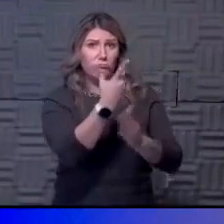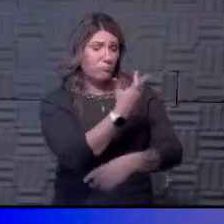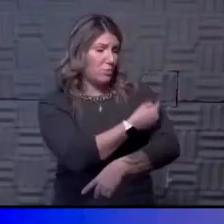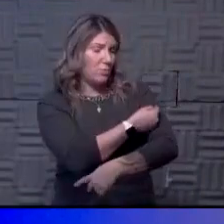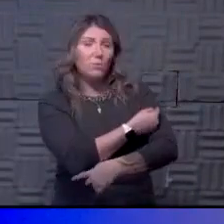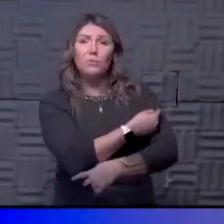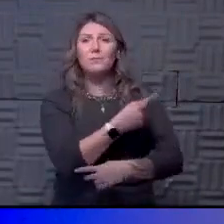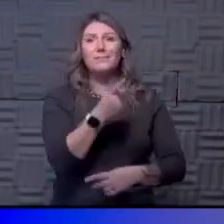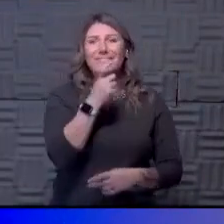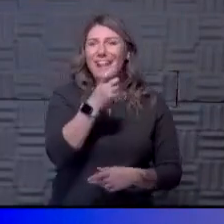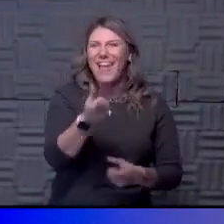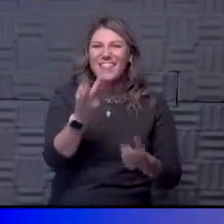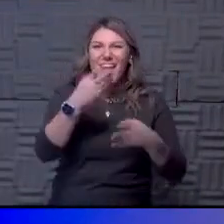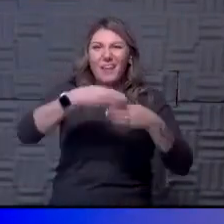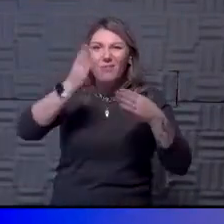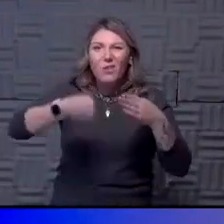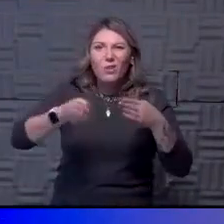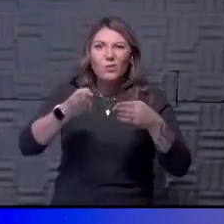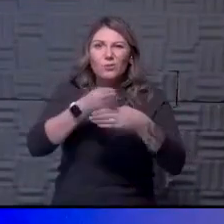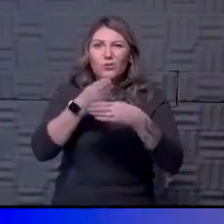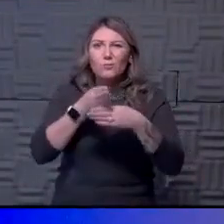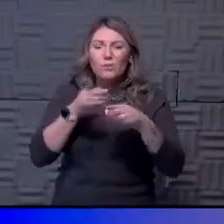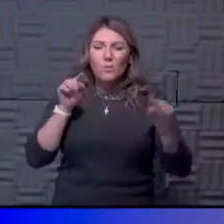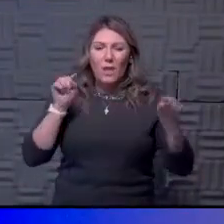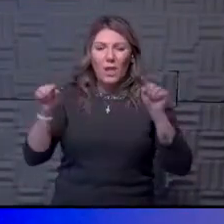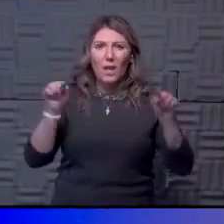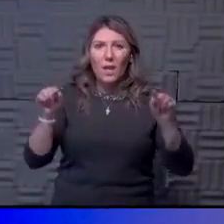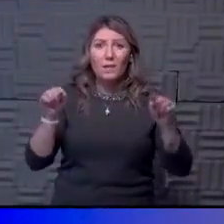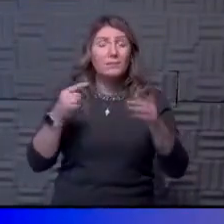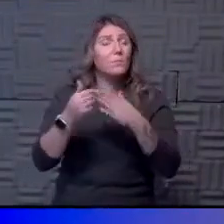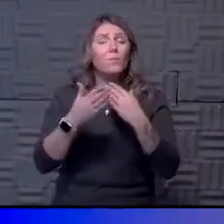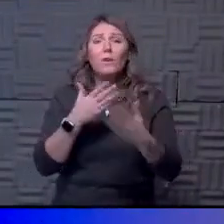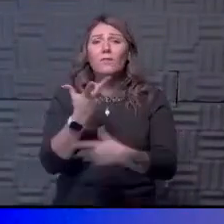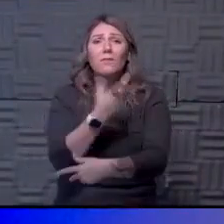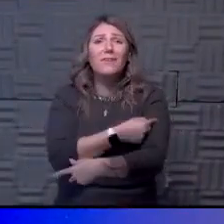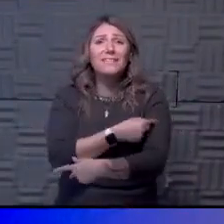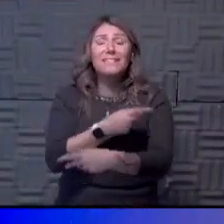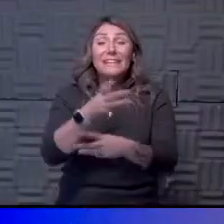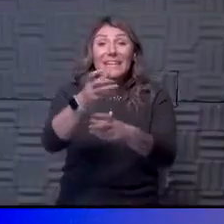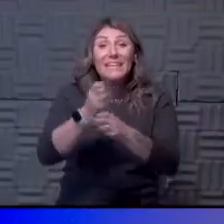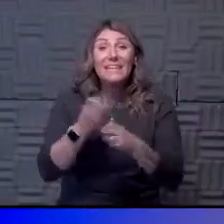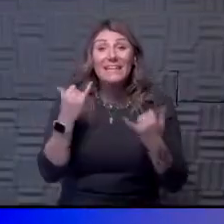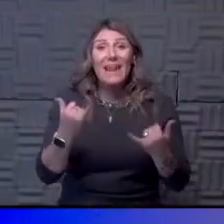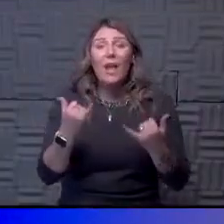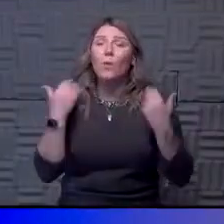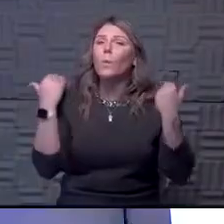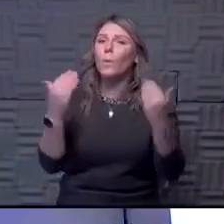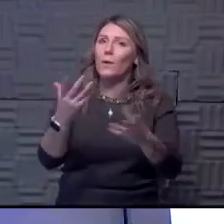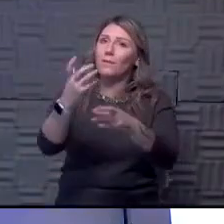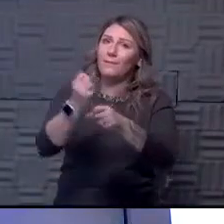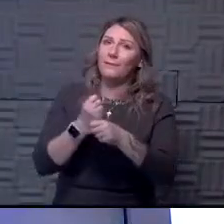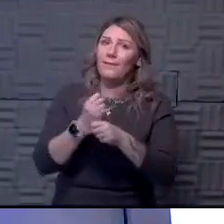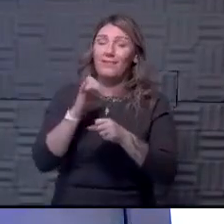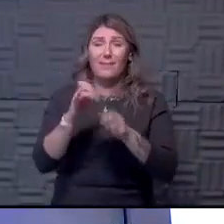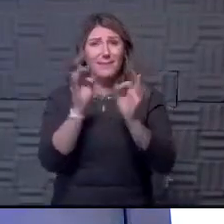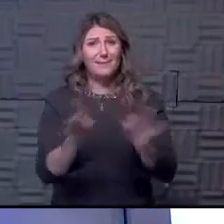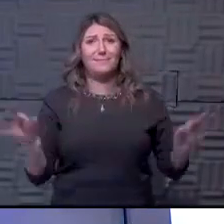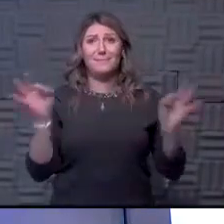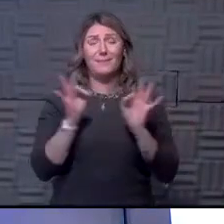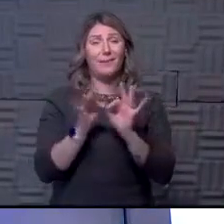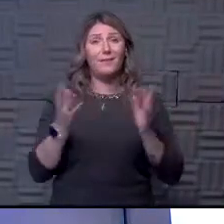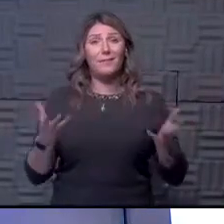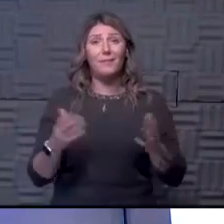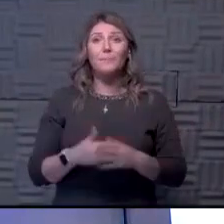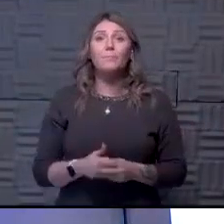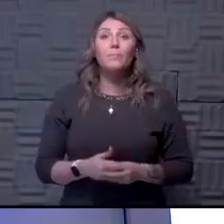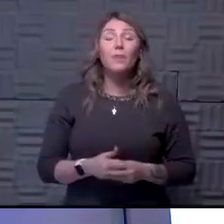a lot of conclusions between the two. So whichever vaccine you are able to get right now, go ahead and get it. Yeah, I think that's really the key. in the